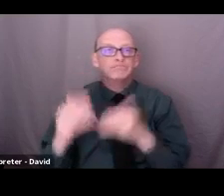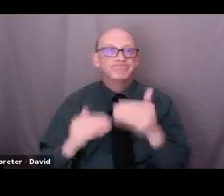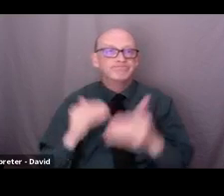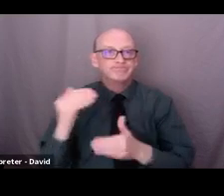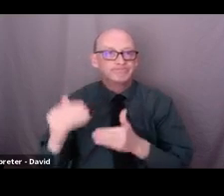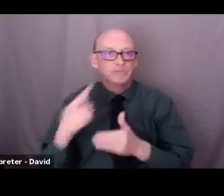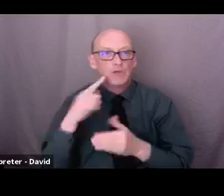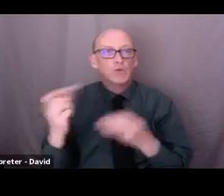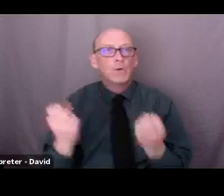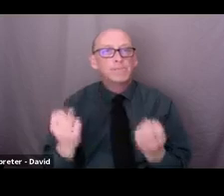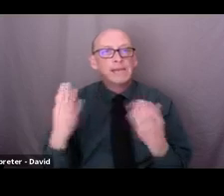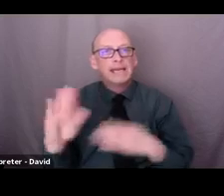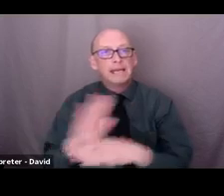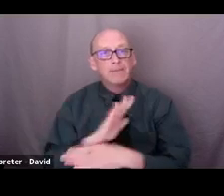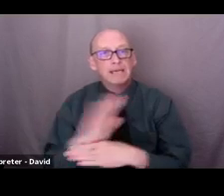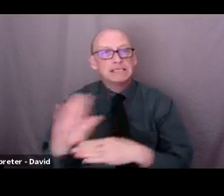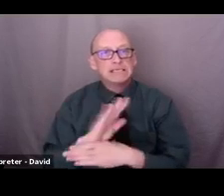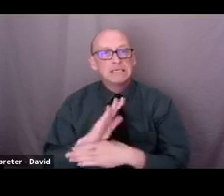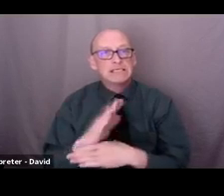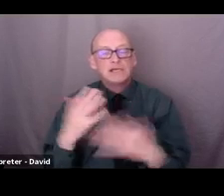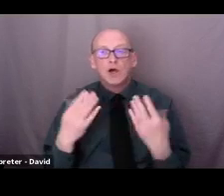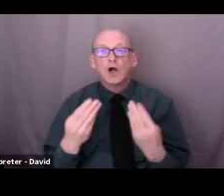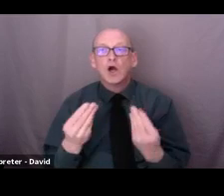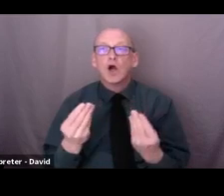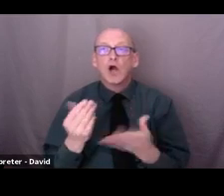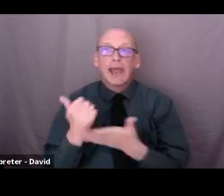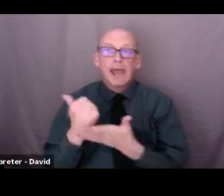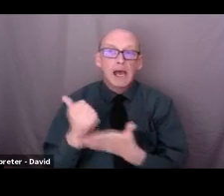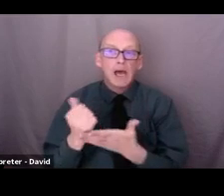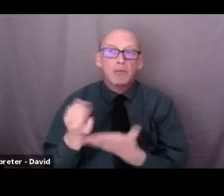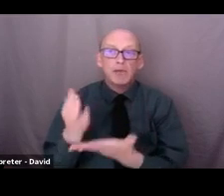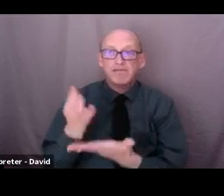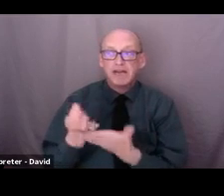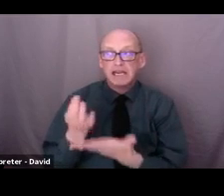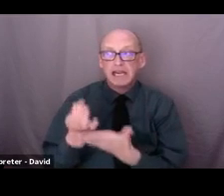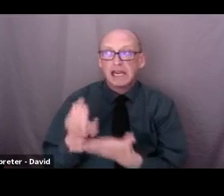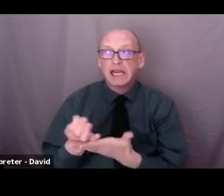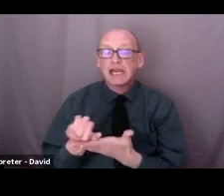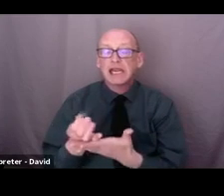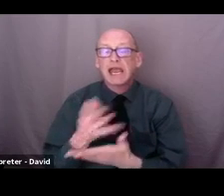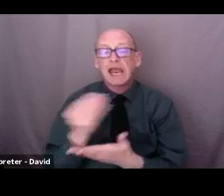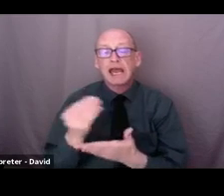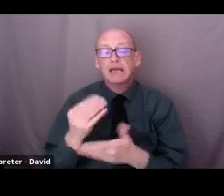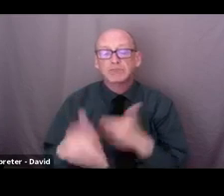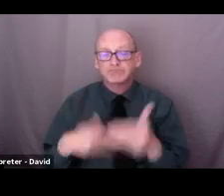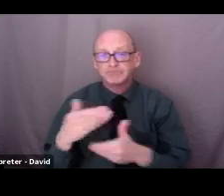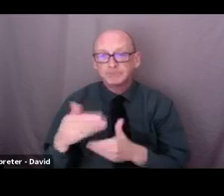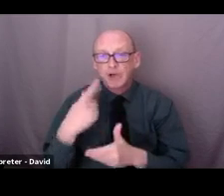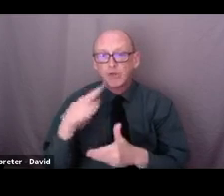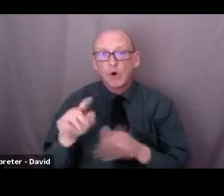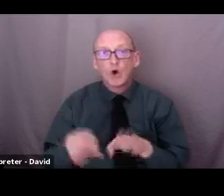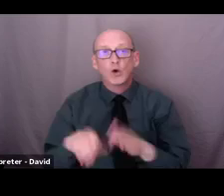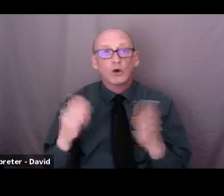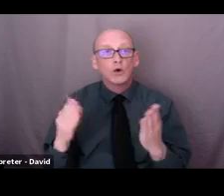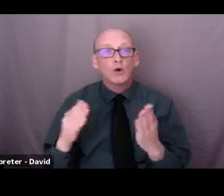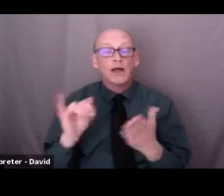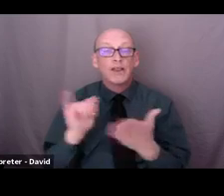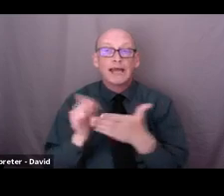many businesses, relief funding and procuring the supplies you need to reopen are top